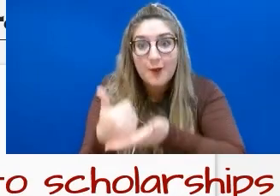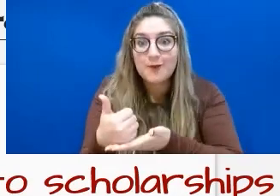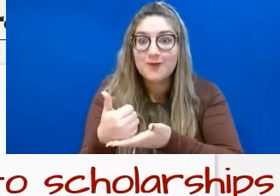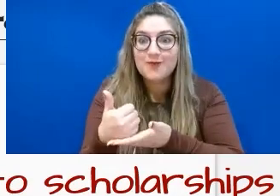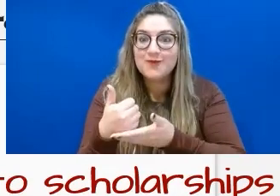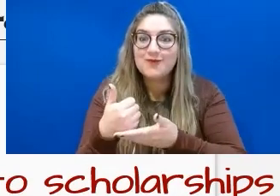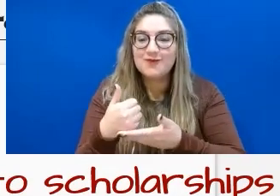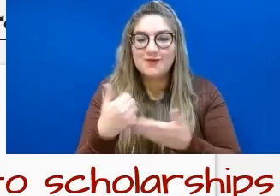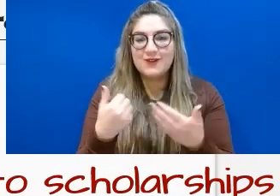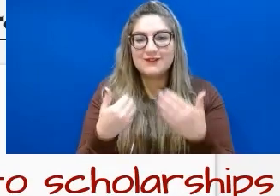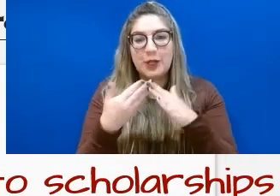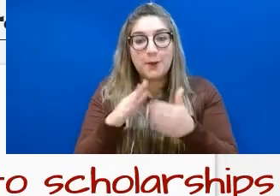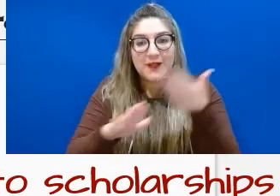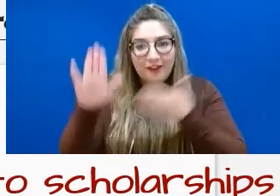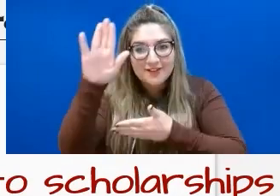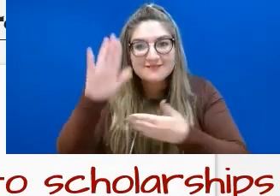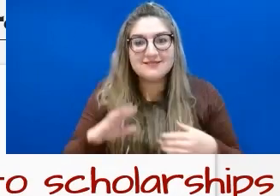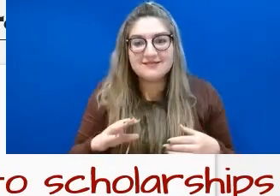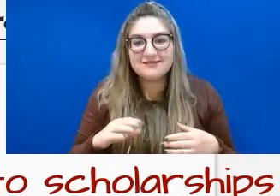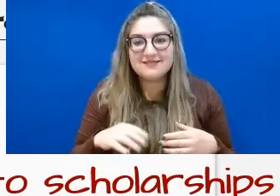Okay. Financial needs.